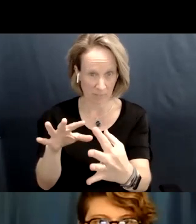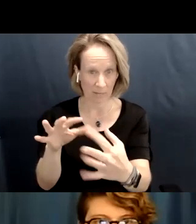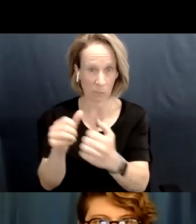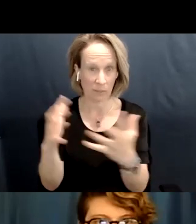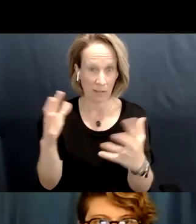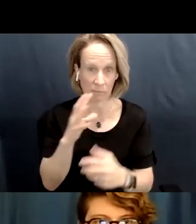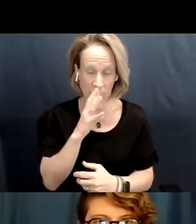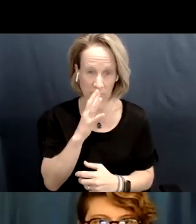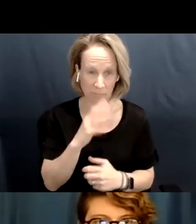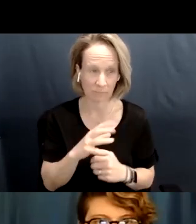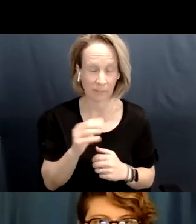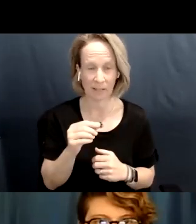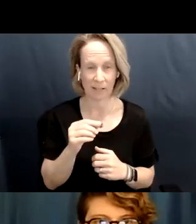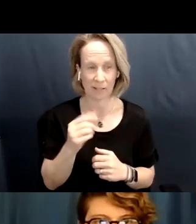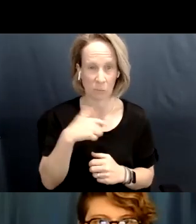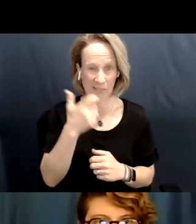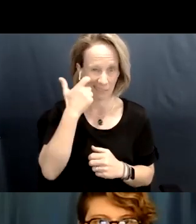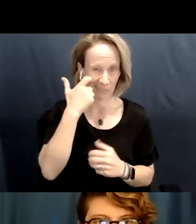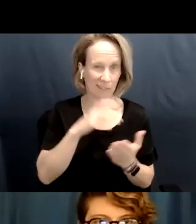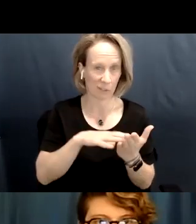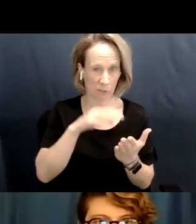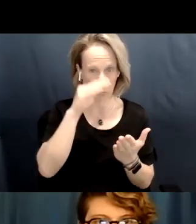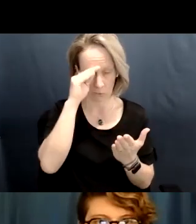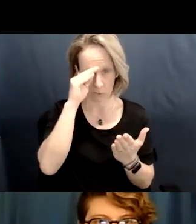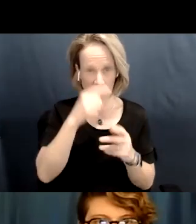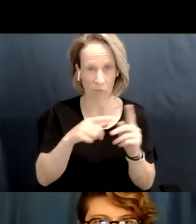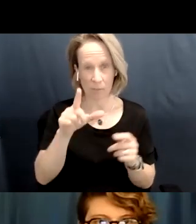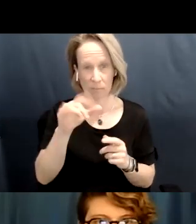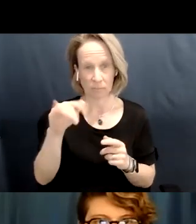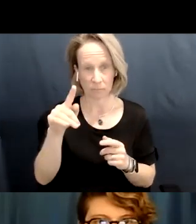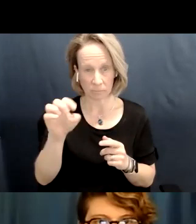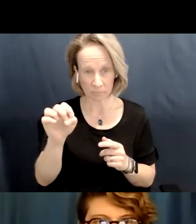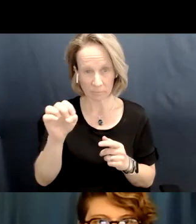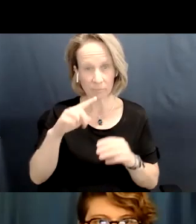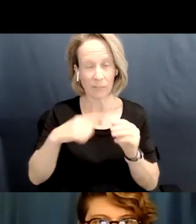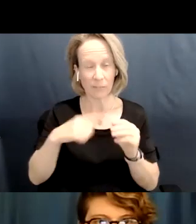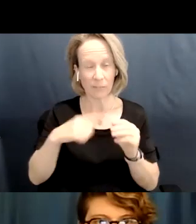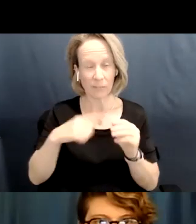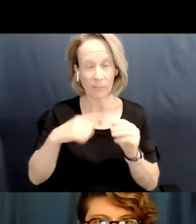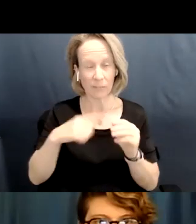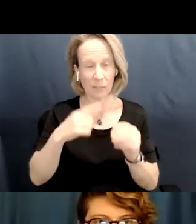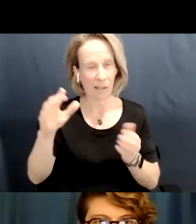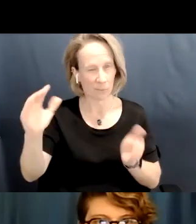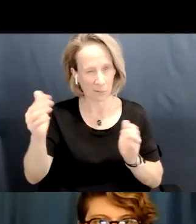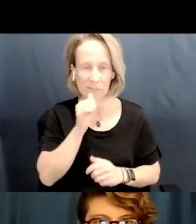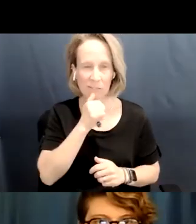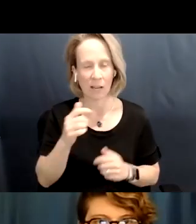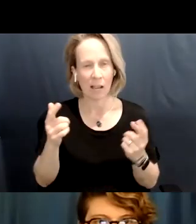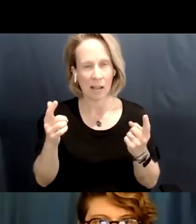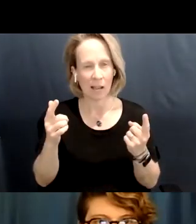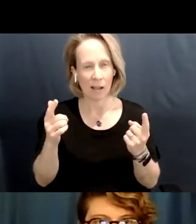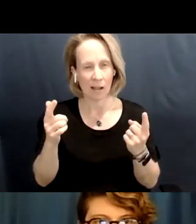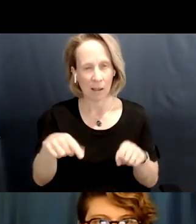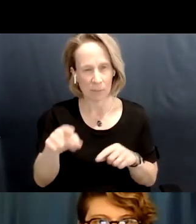with what we just learned from Lizette as it relates to comparative suffering. When you're listening to this speaker, how are you